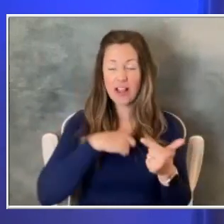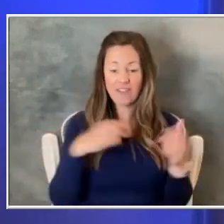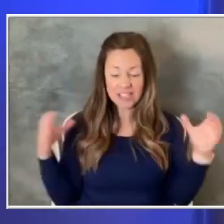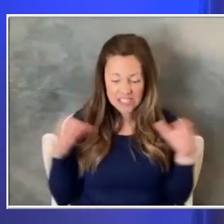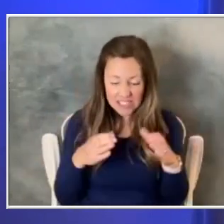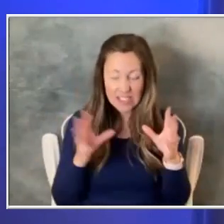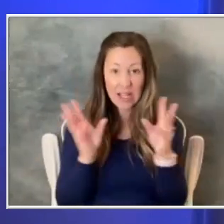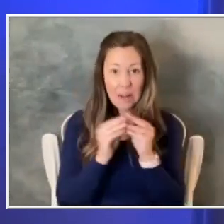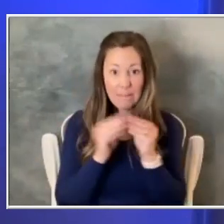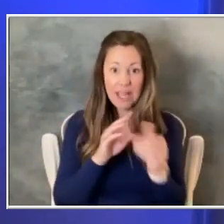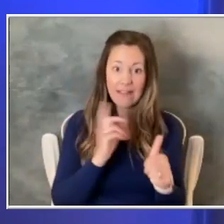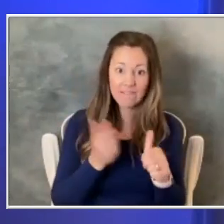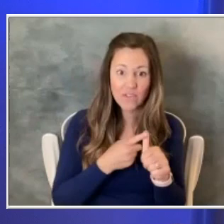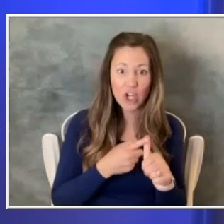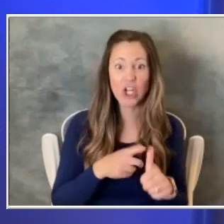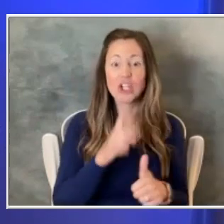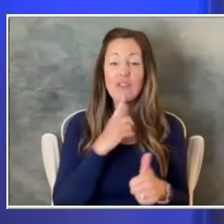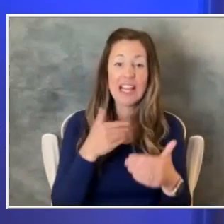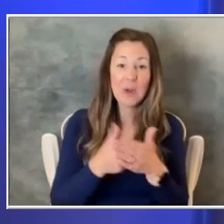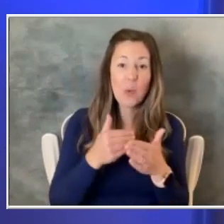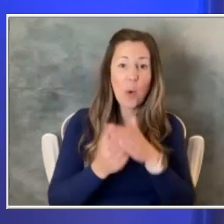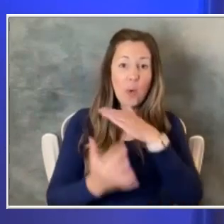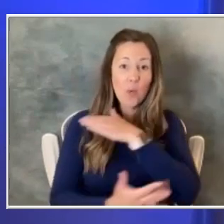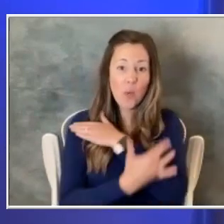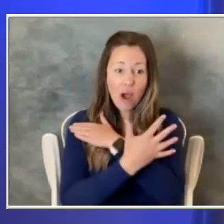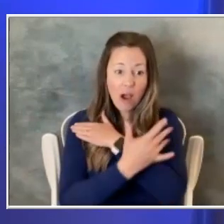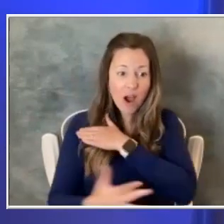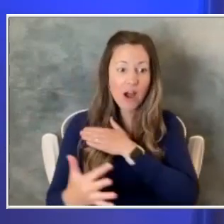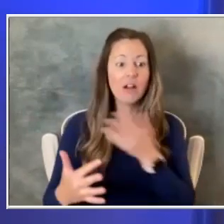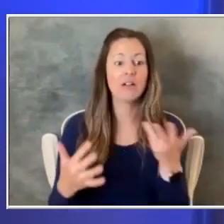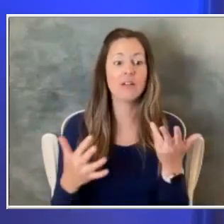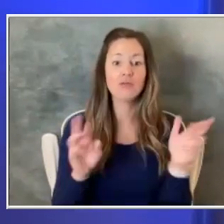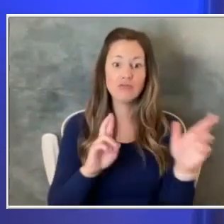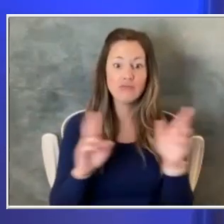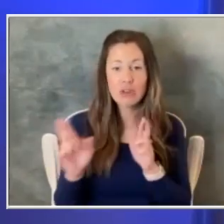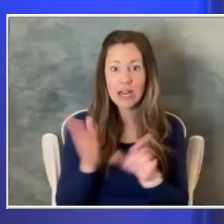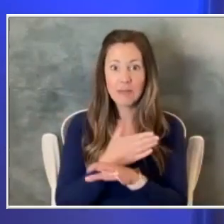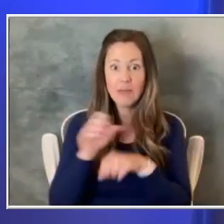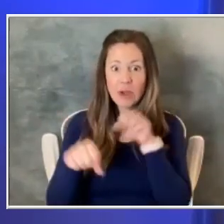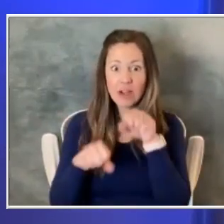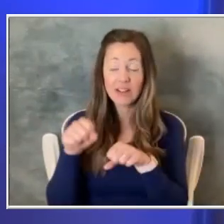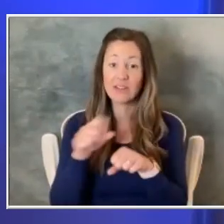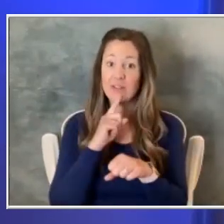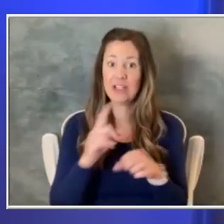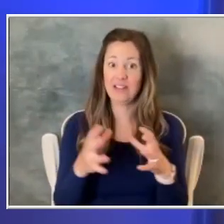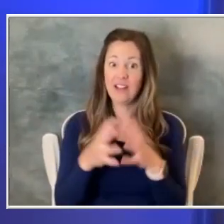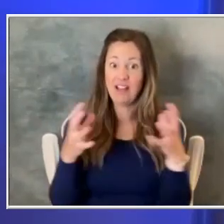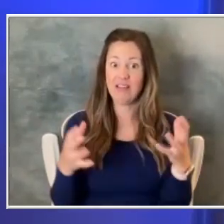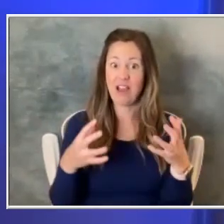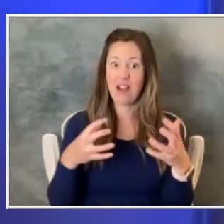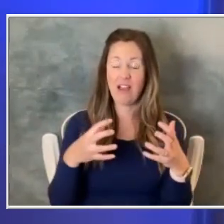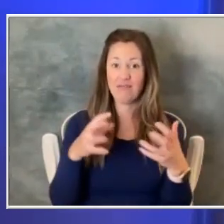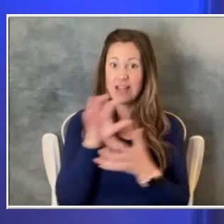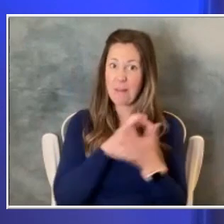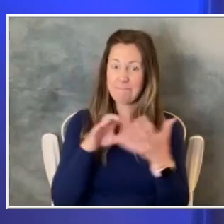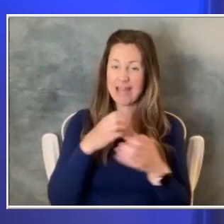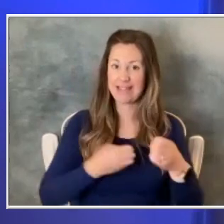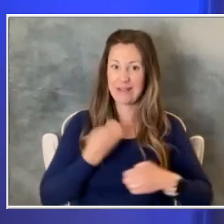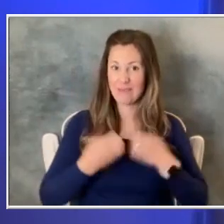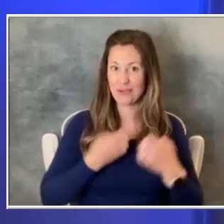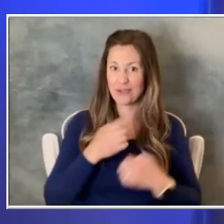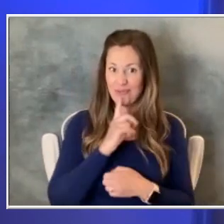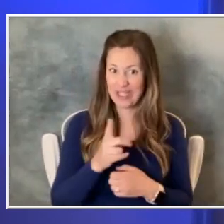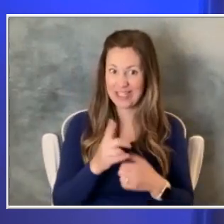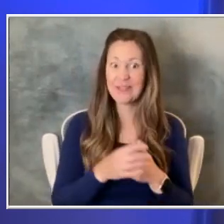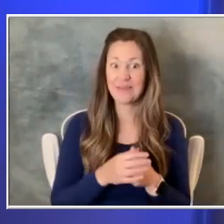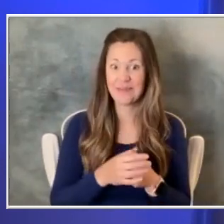dipping our toes in the water to try to go all the way across the United States and pass the baton. You have a lot of mixed emotions, and so we've done on